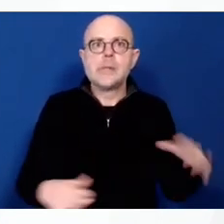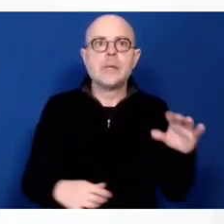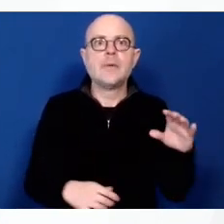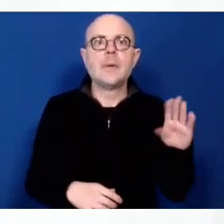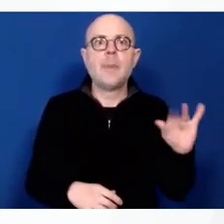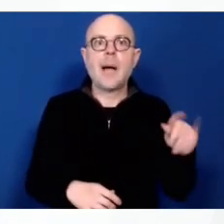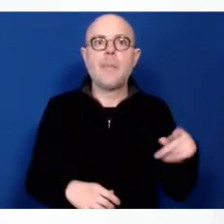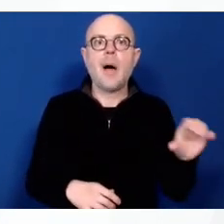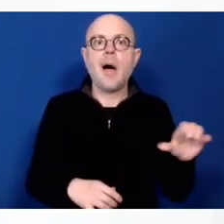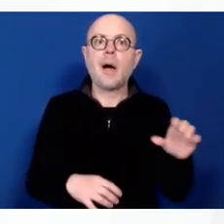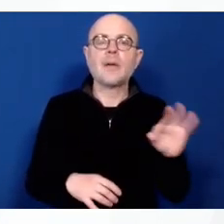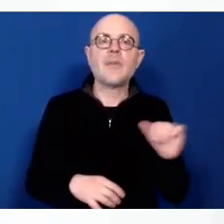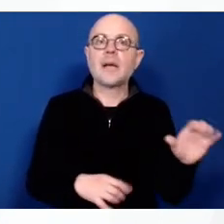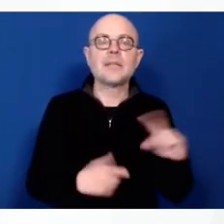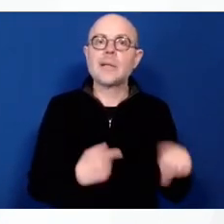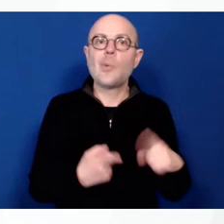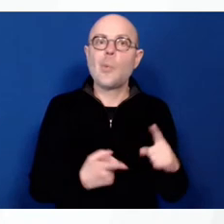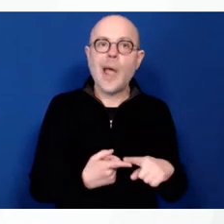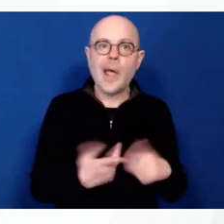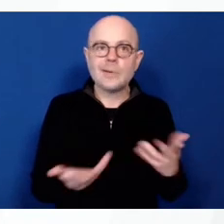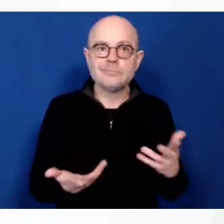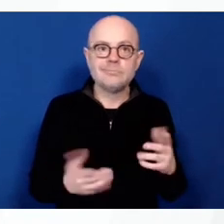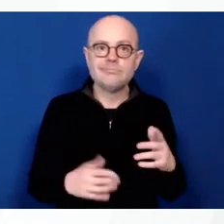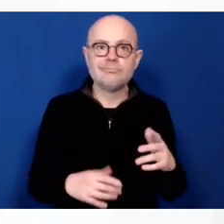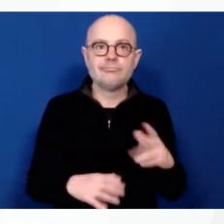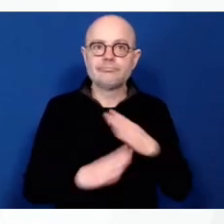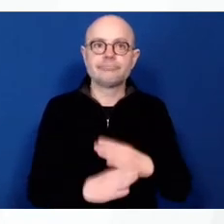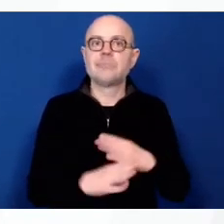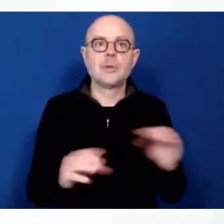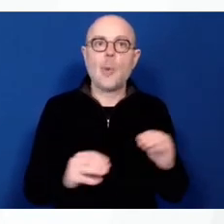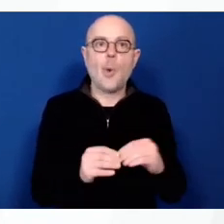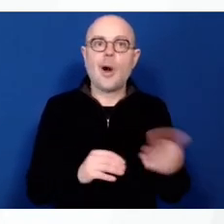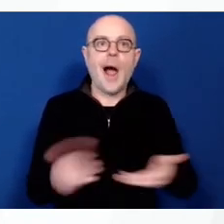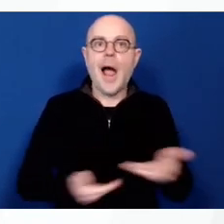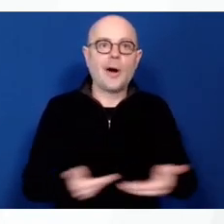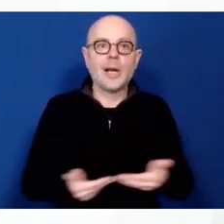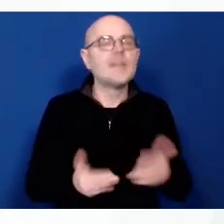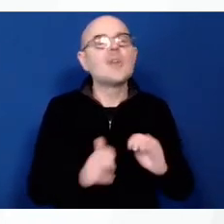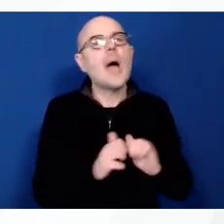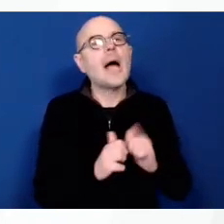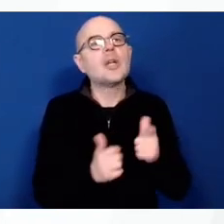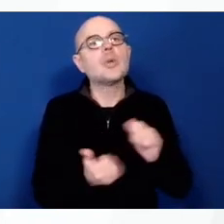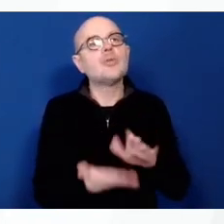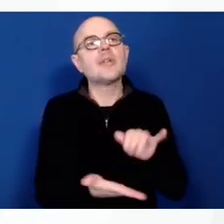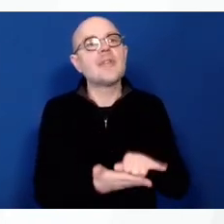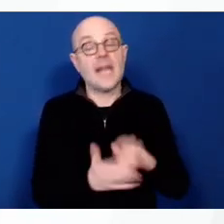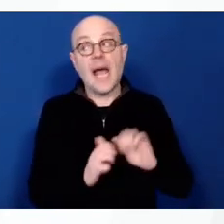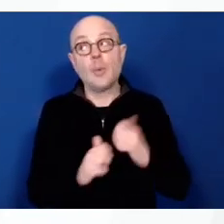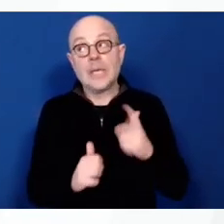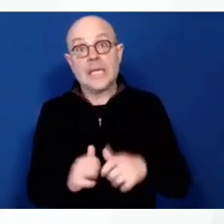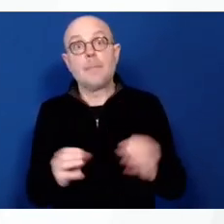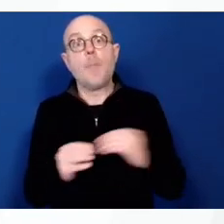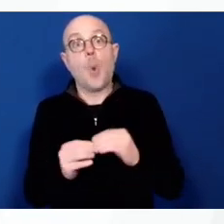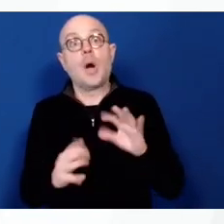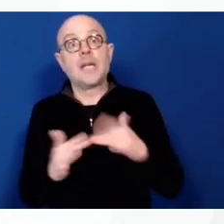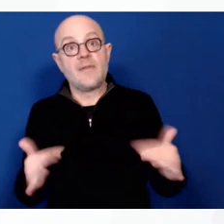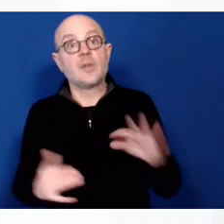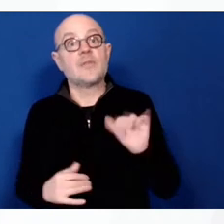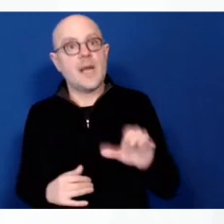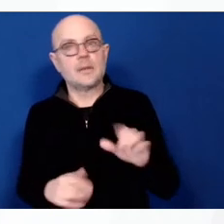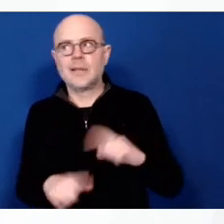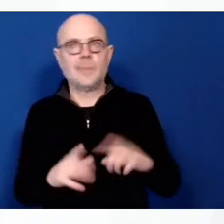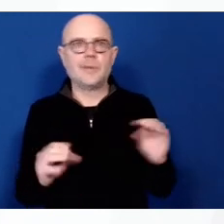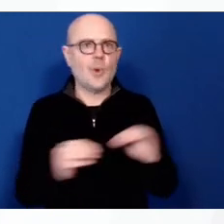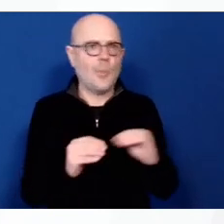needed. Could you comment on the motivations for curtailing hiring and how the need to recruit more diverse faculty should be met given this